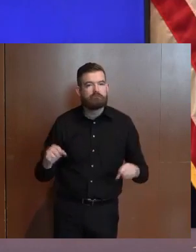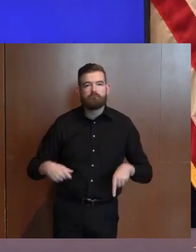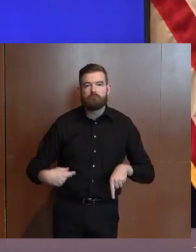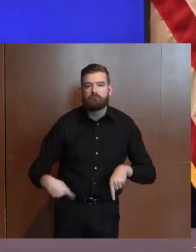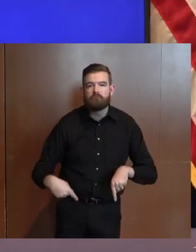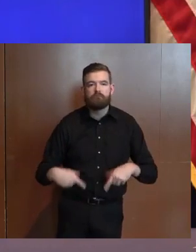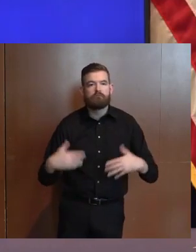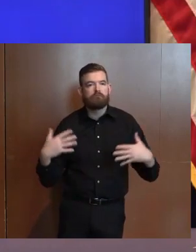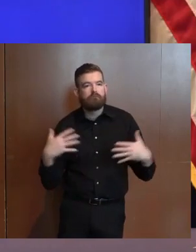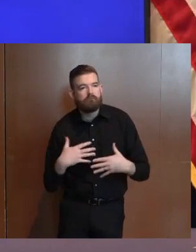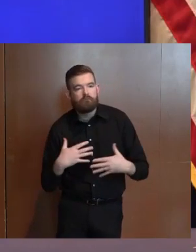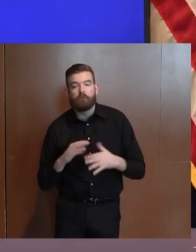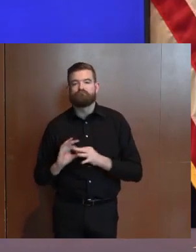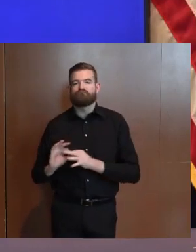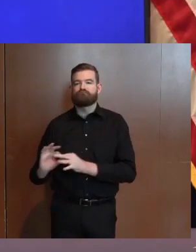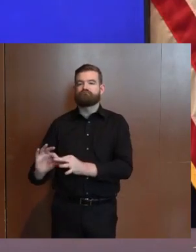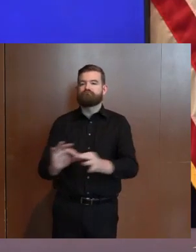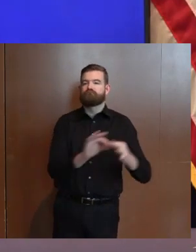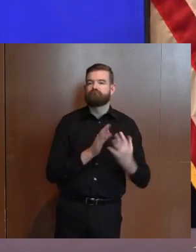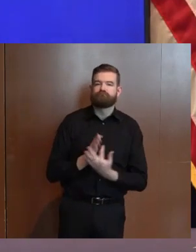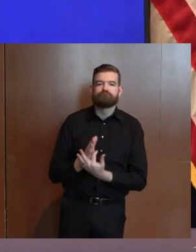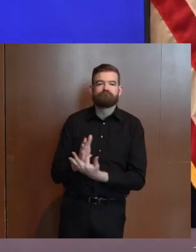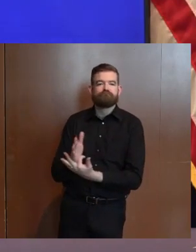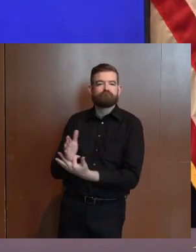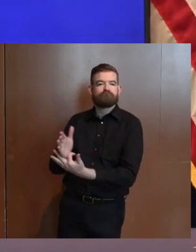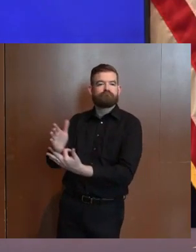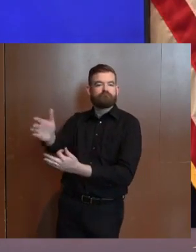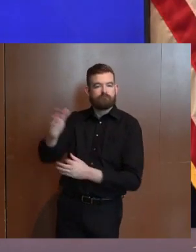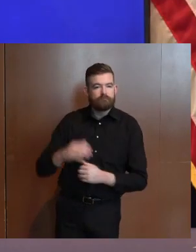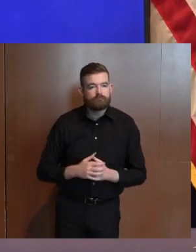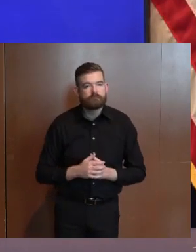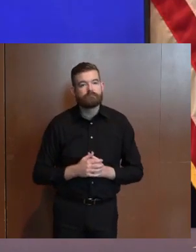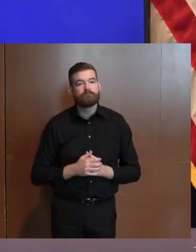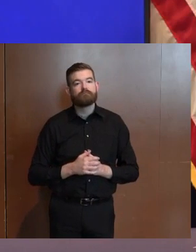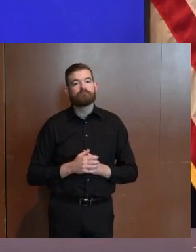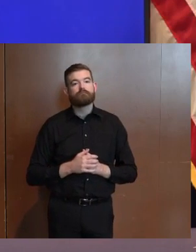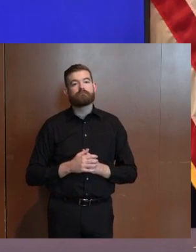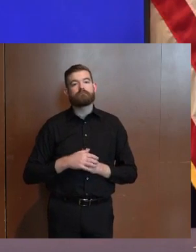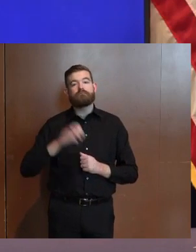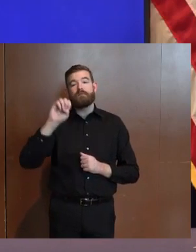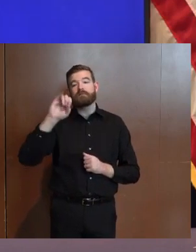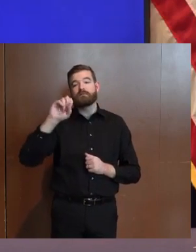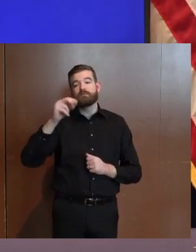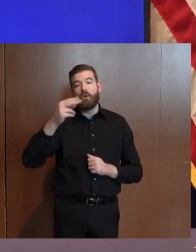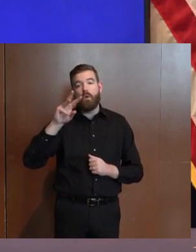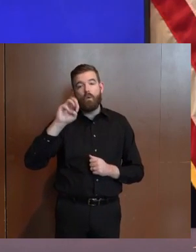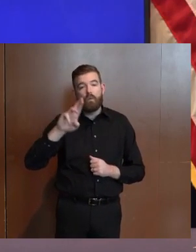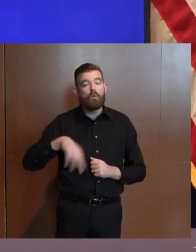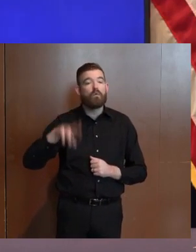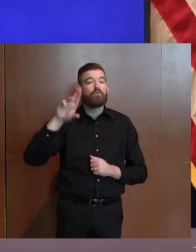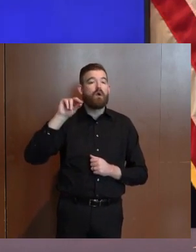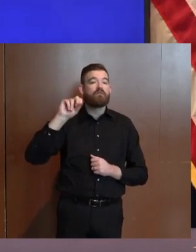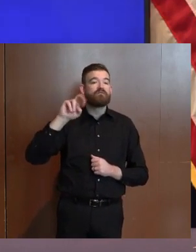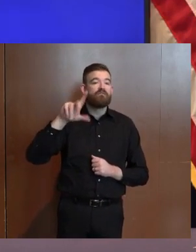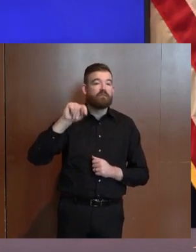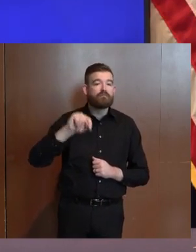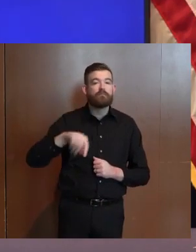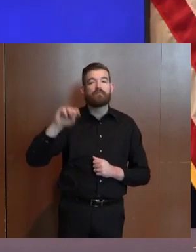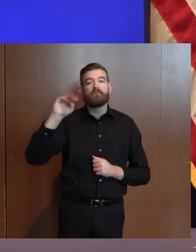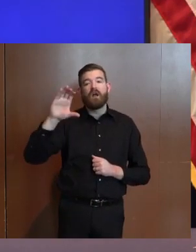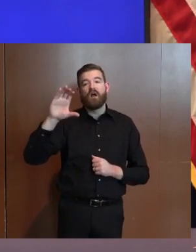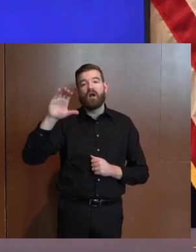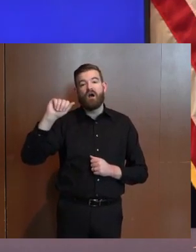Dwight Eisenhower, President Roosevelt, George Patton, Douglas MacArthur, George Marshall, the list